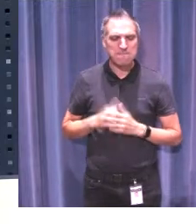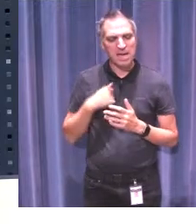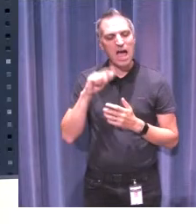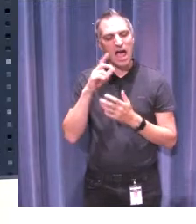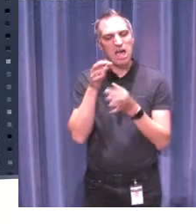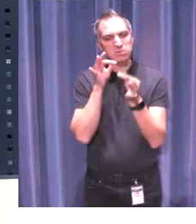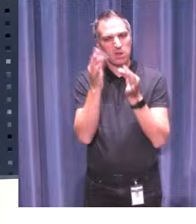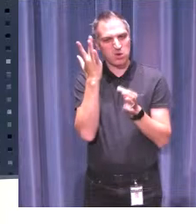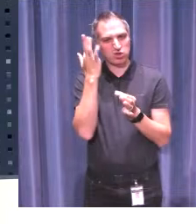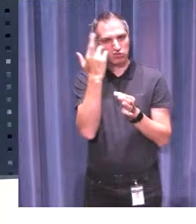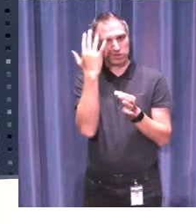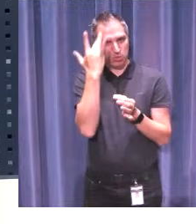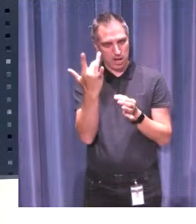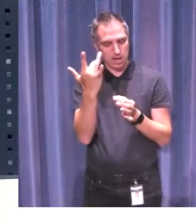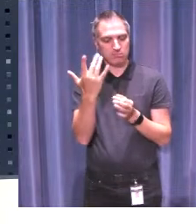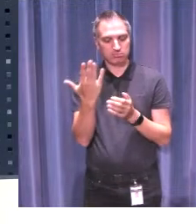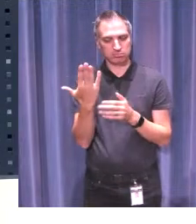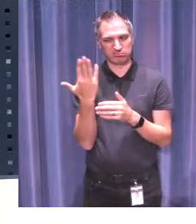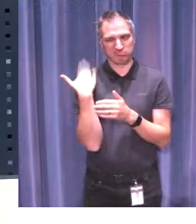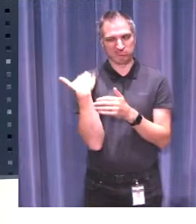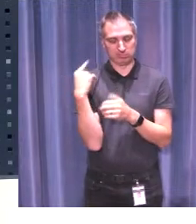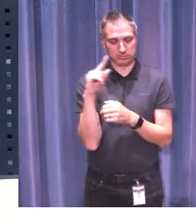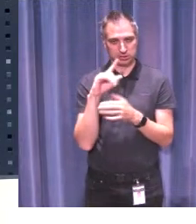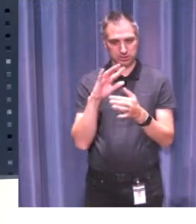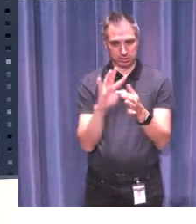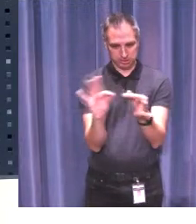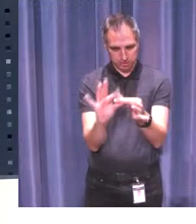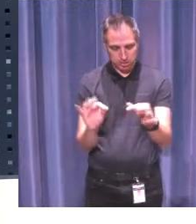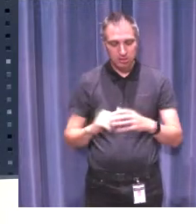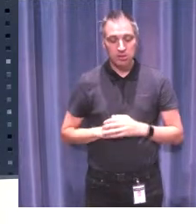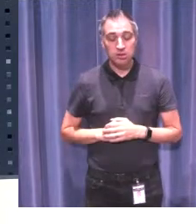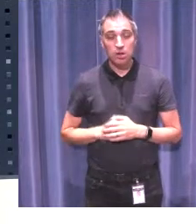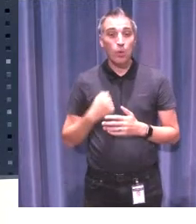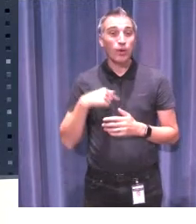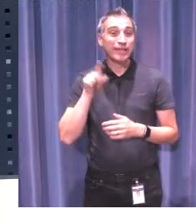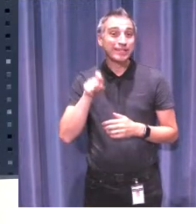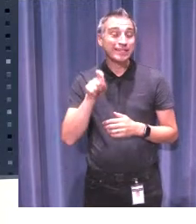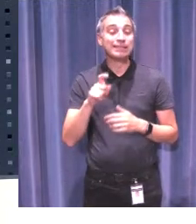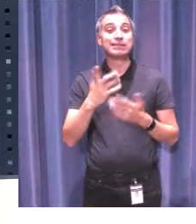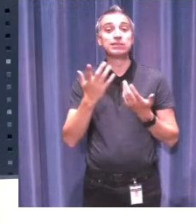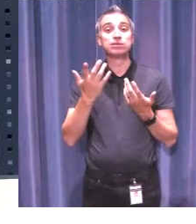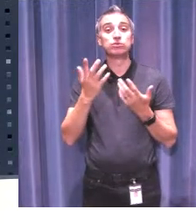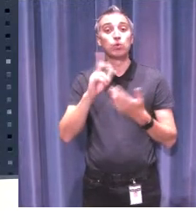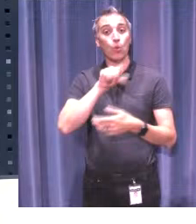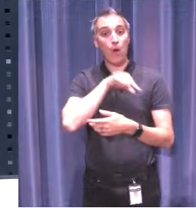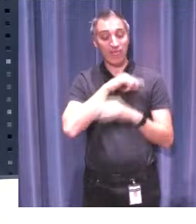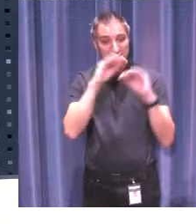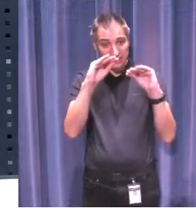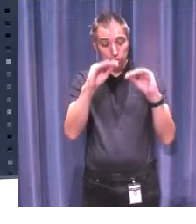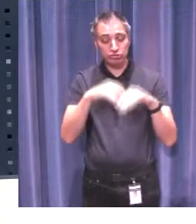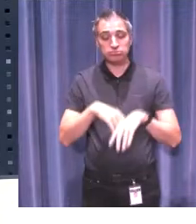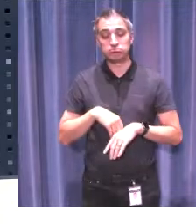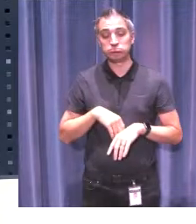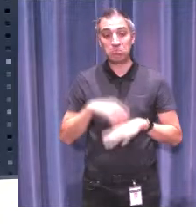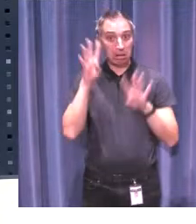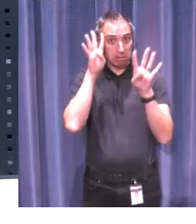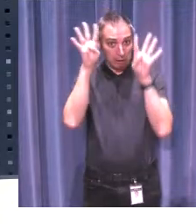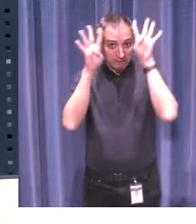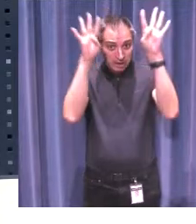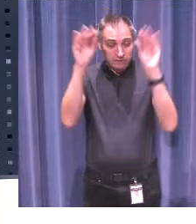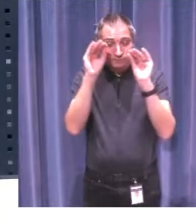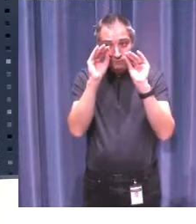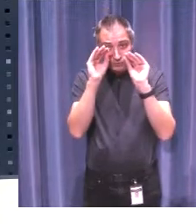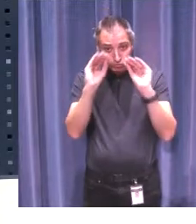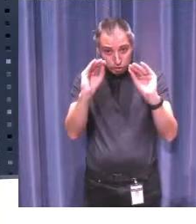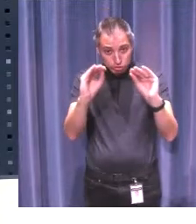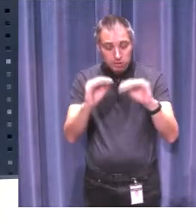order to do that, need quality instruction. We need innovative instruction. We need to make sure we have the right tools for